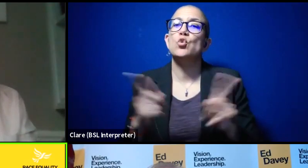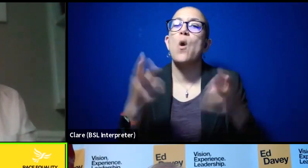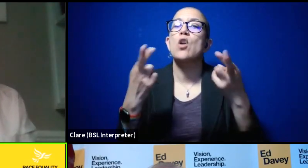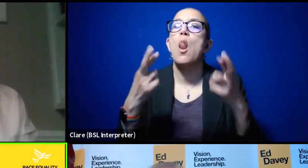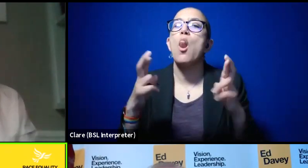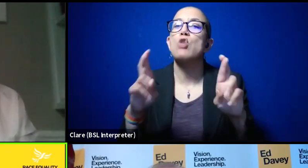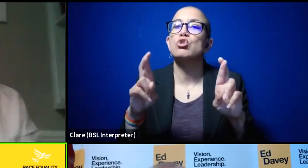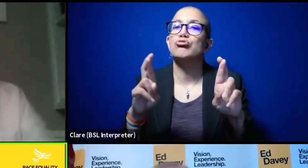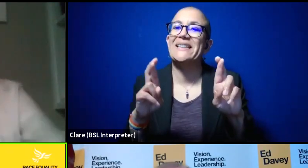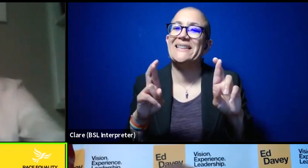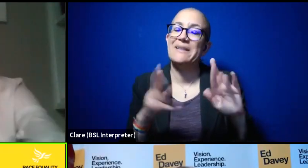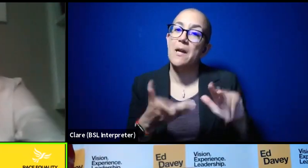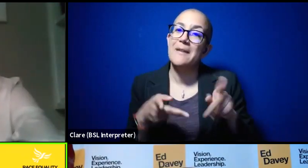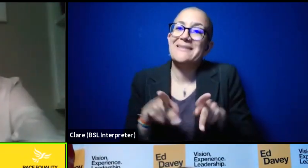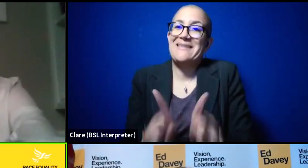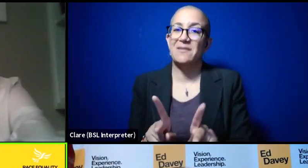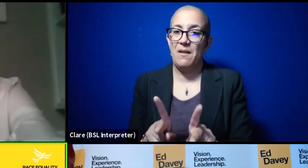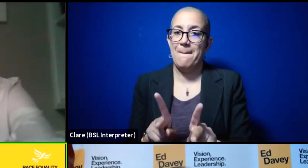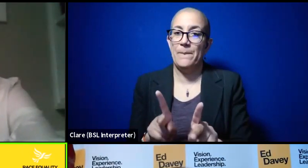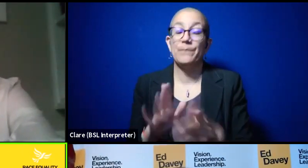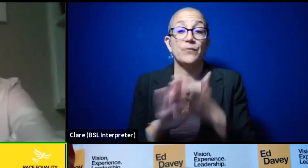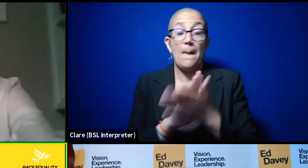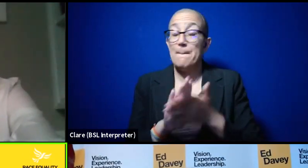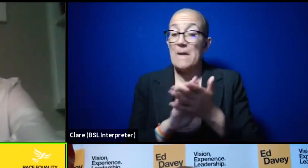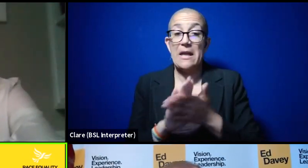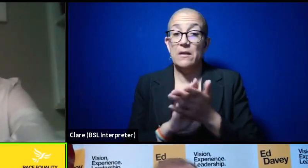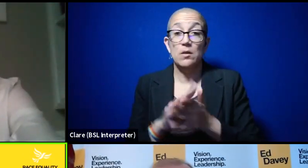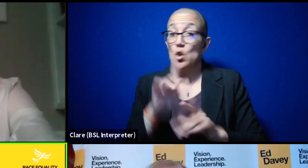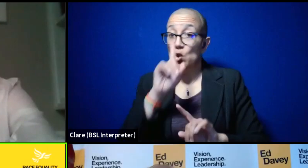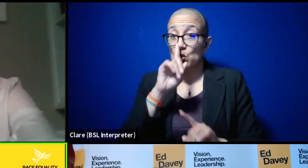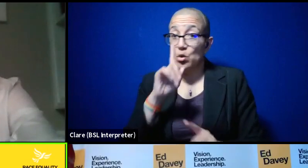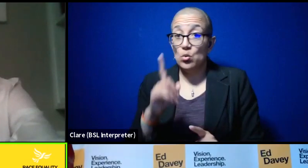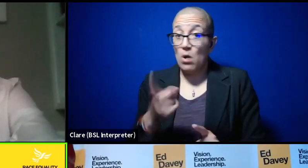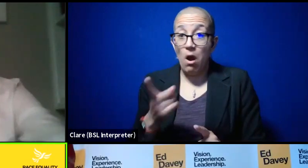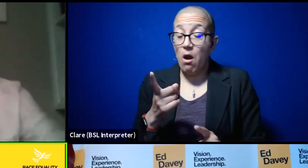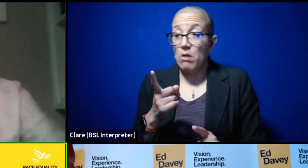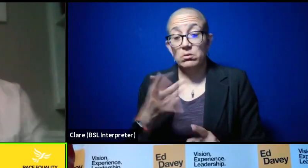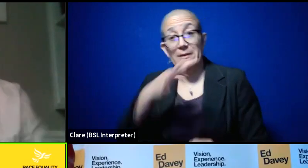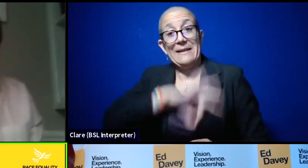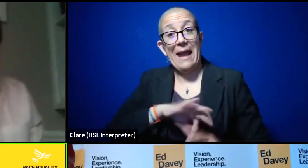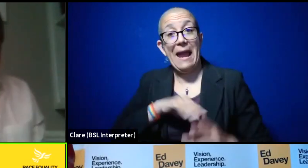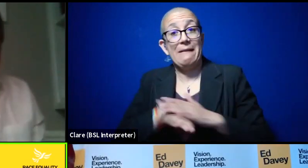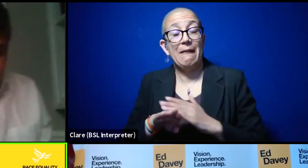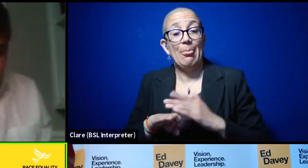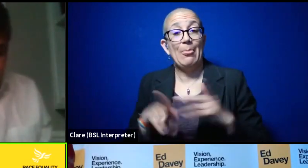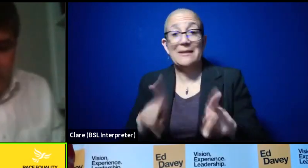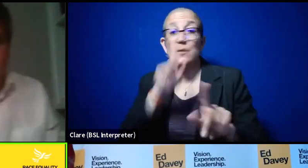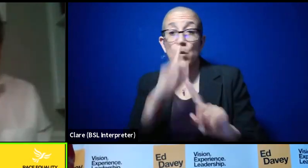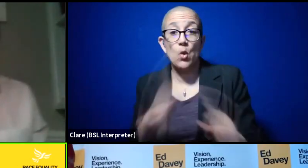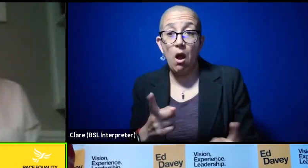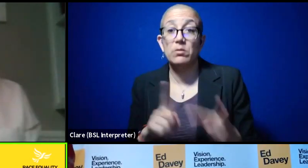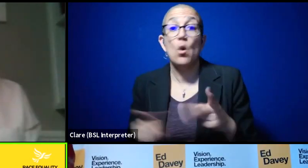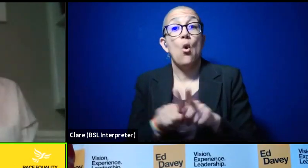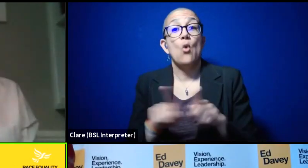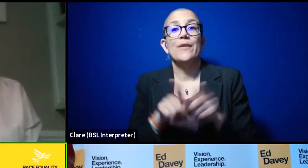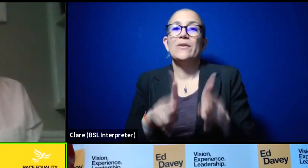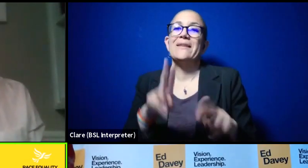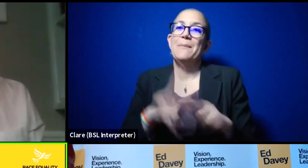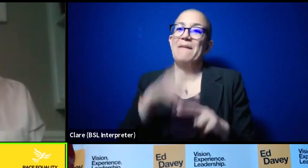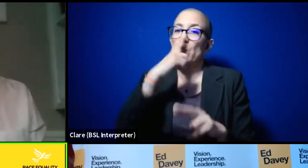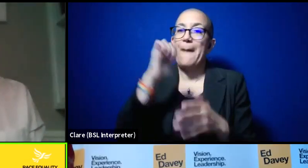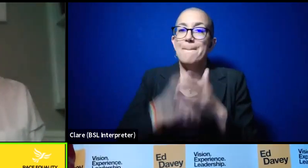that you then have no way of gaming that system. There's also an issue of, if you are able to buy a house in